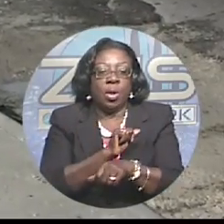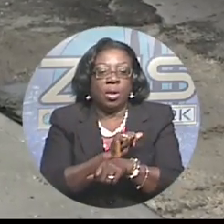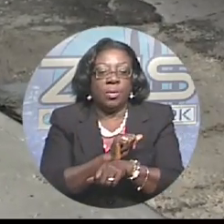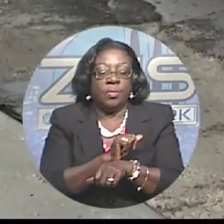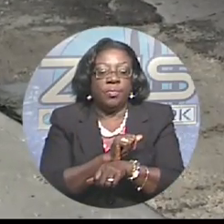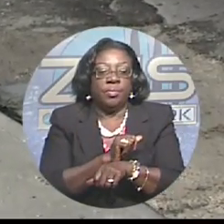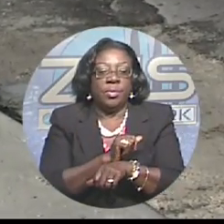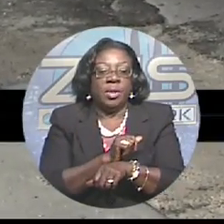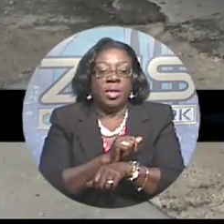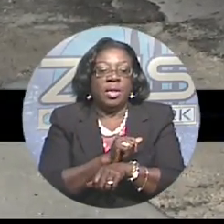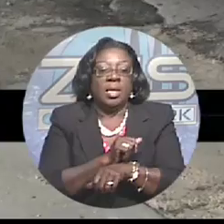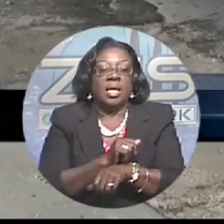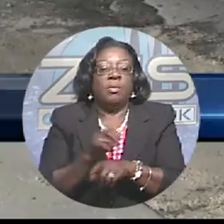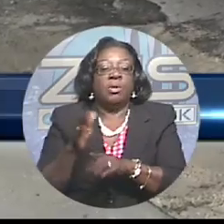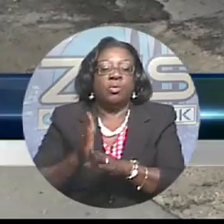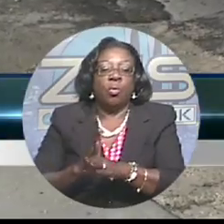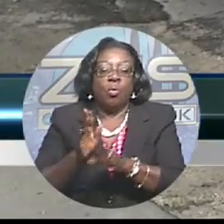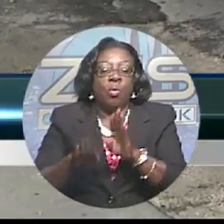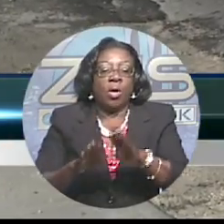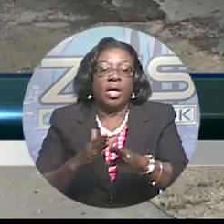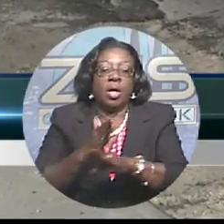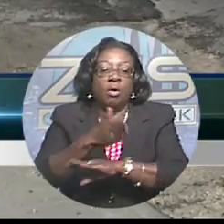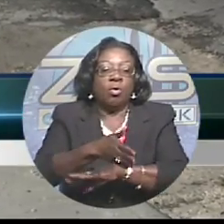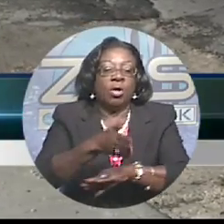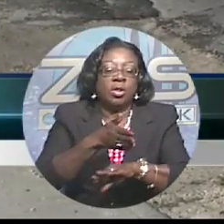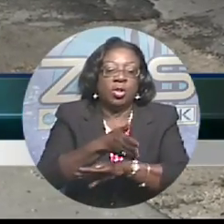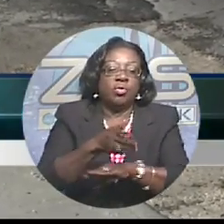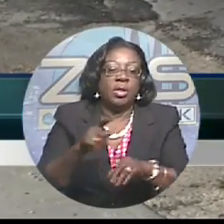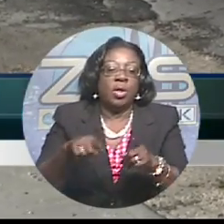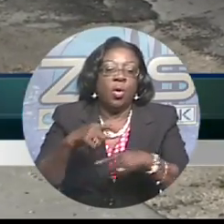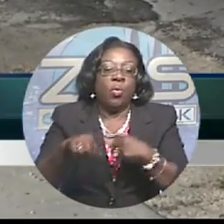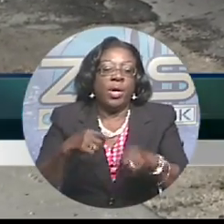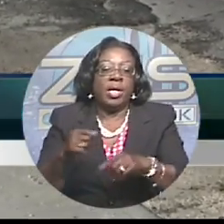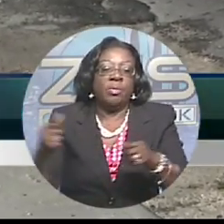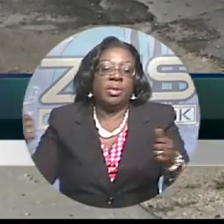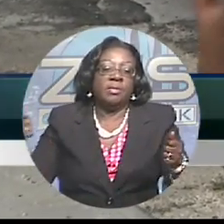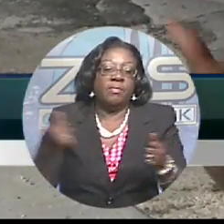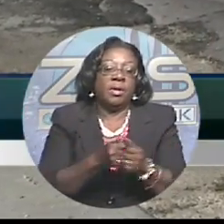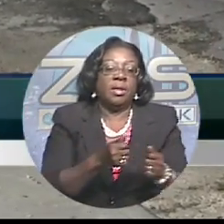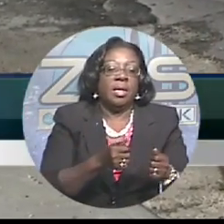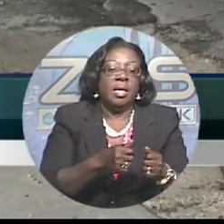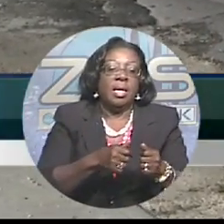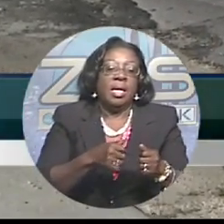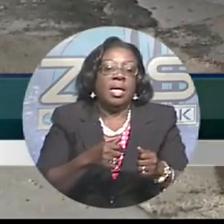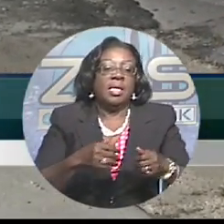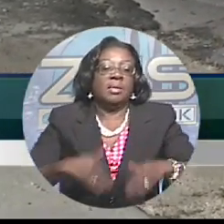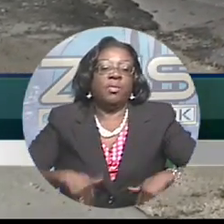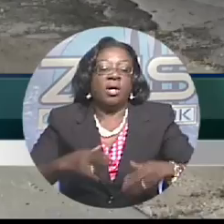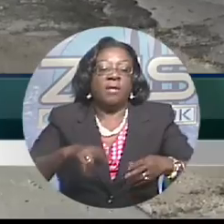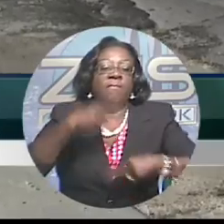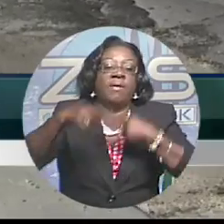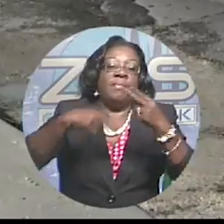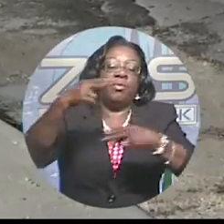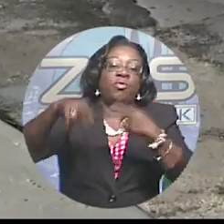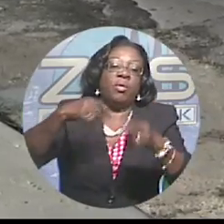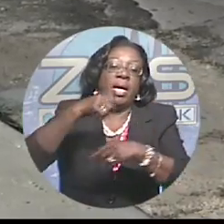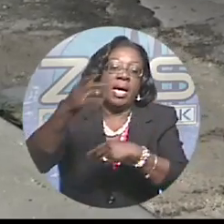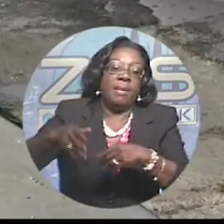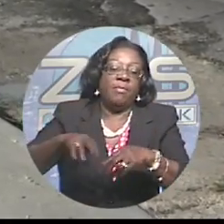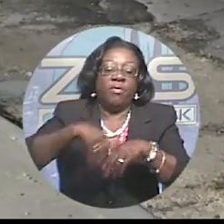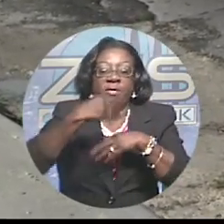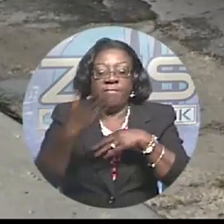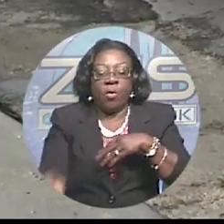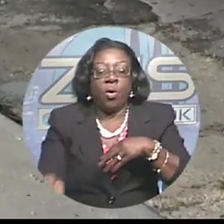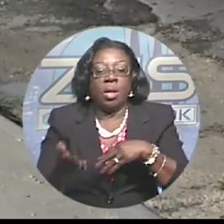reported that the victim was crossing the street when he was struck. They said his body flipped a number of times through the air before it